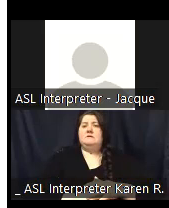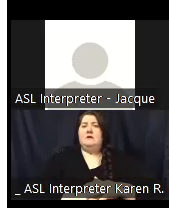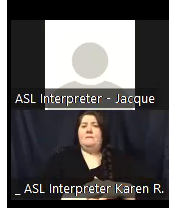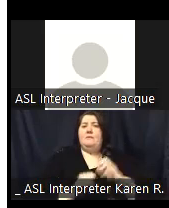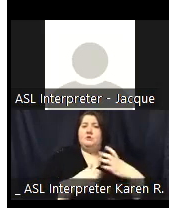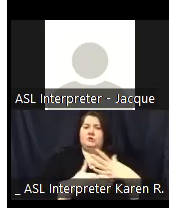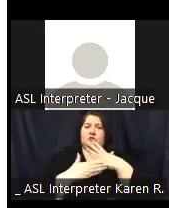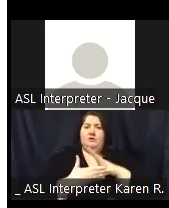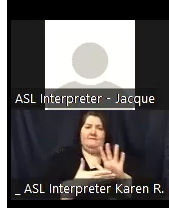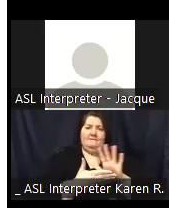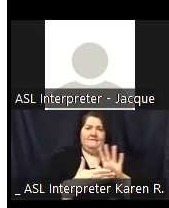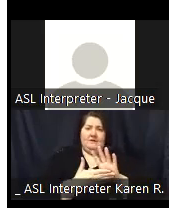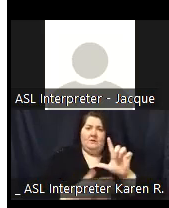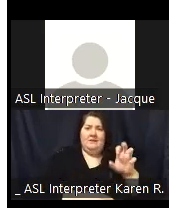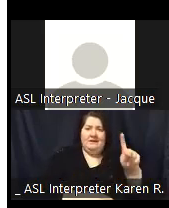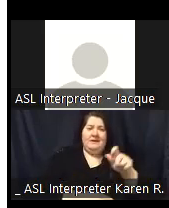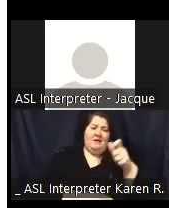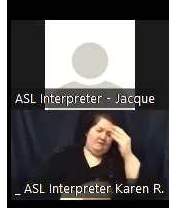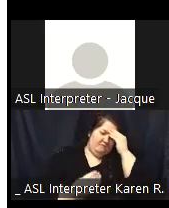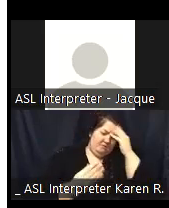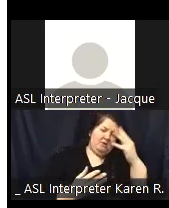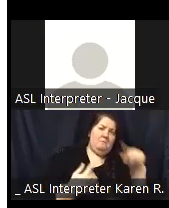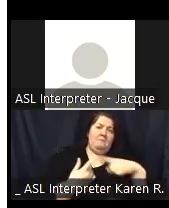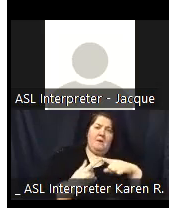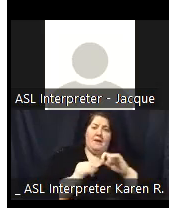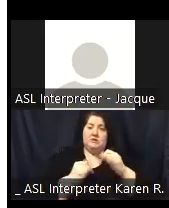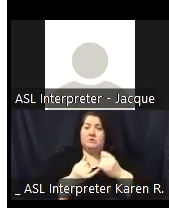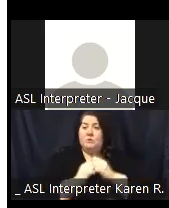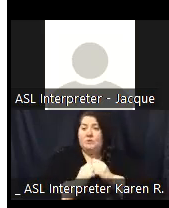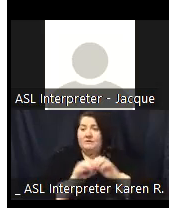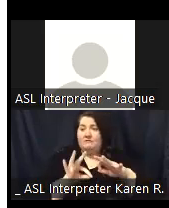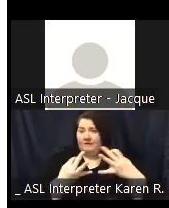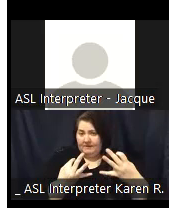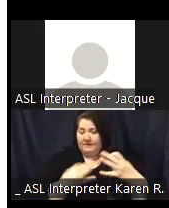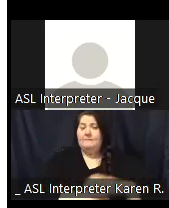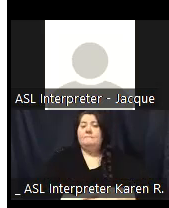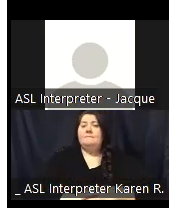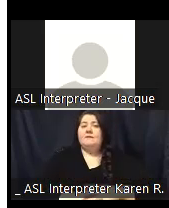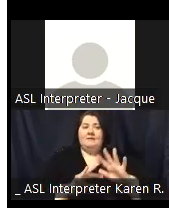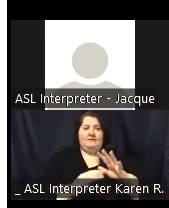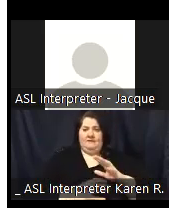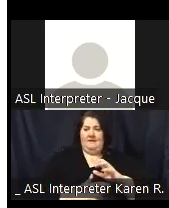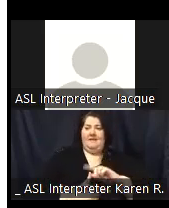video link and other information about the agencies with the family at that time. And then the family chooses.